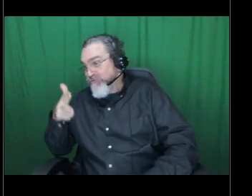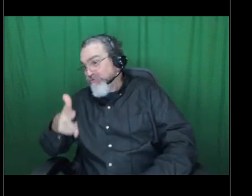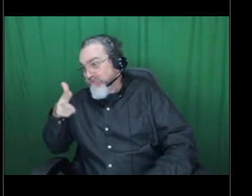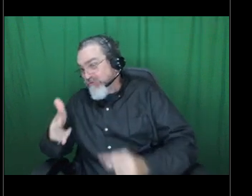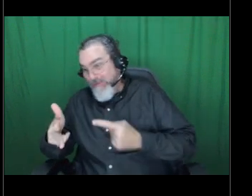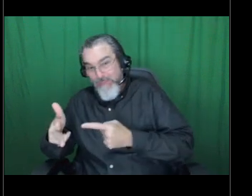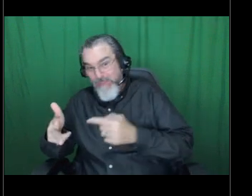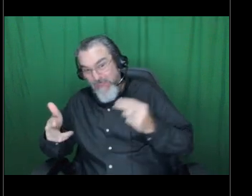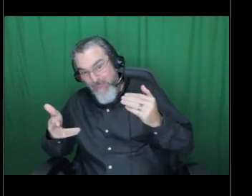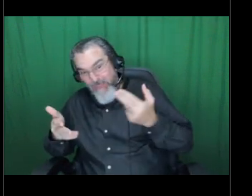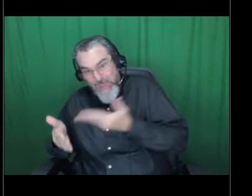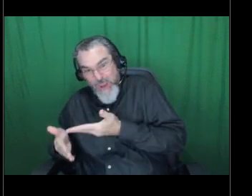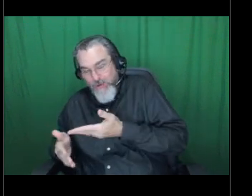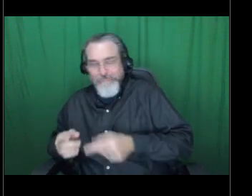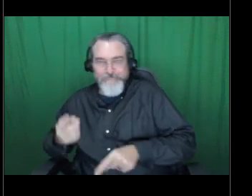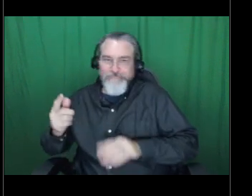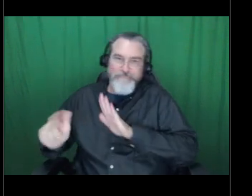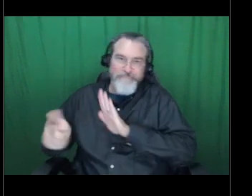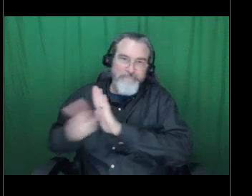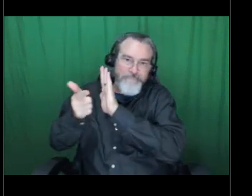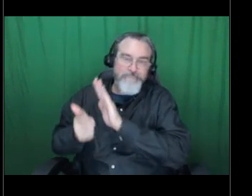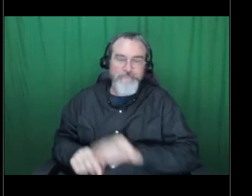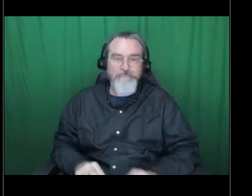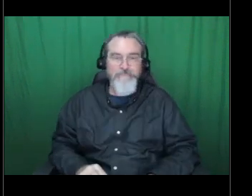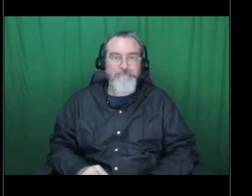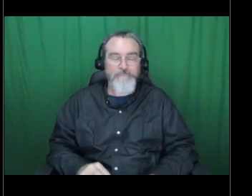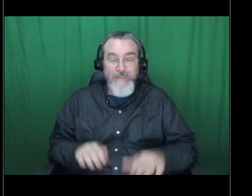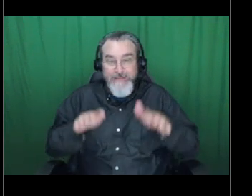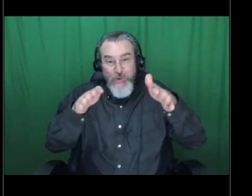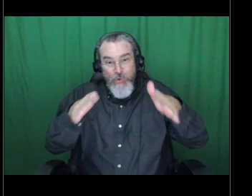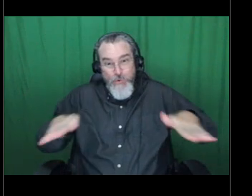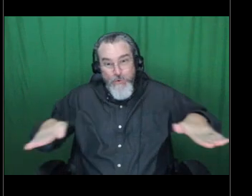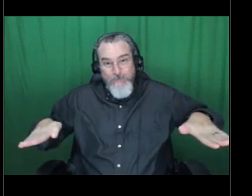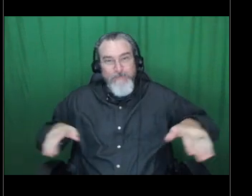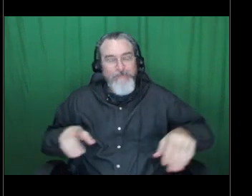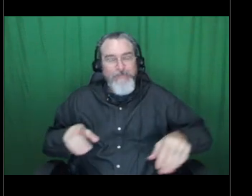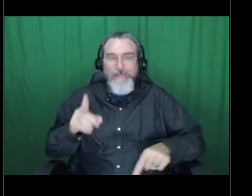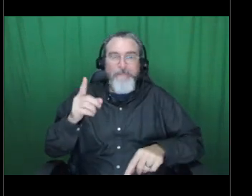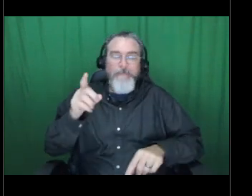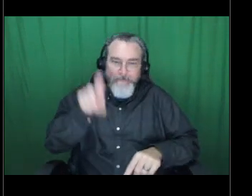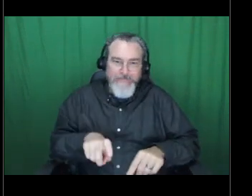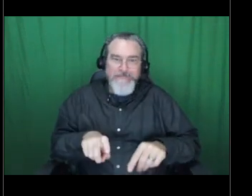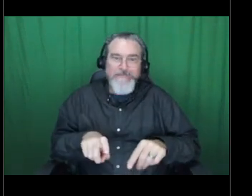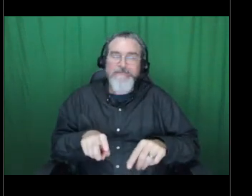Side flares may not exceed the 1 to 10 slope.